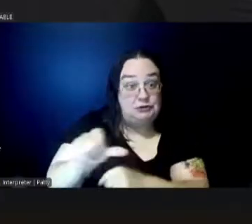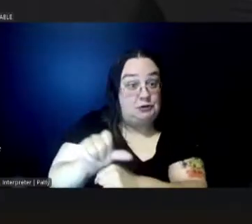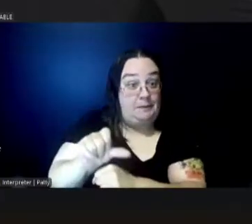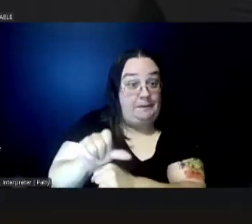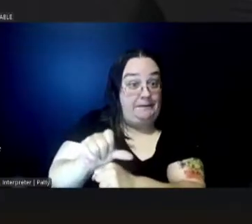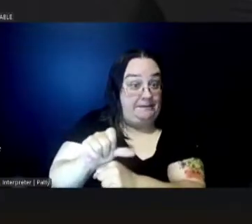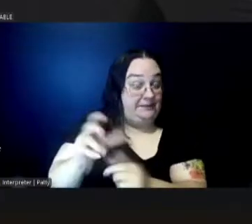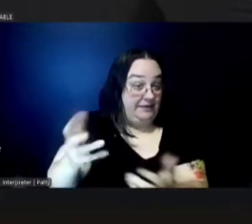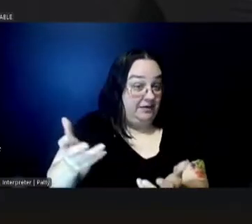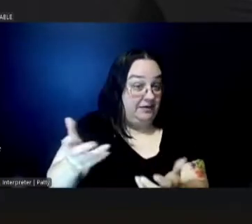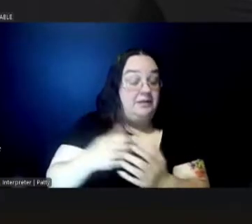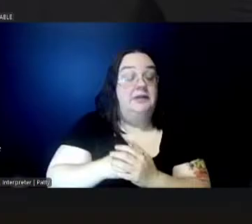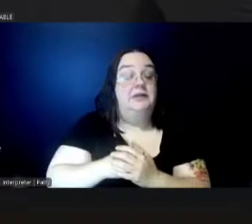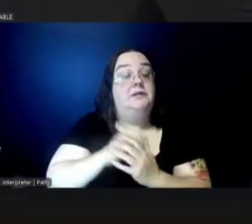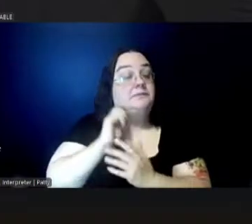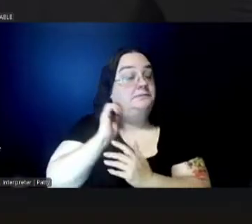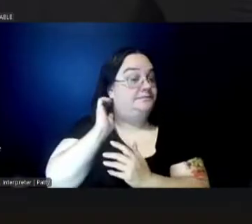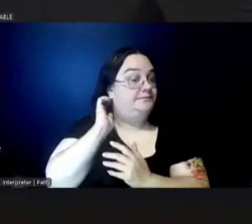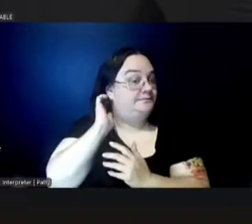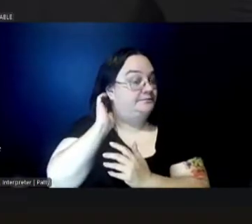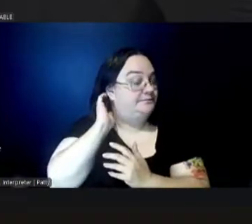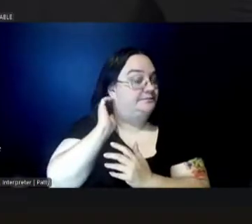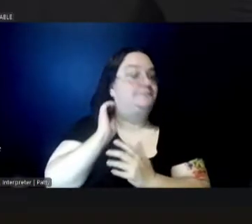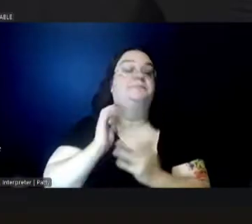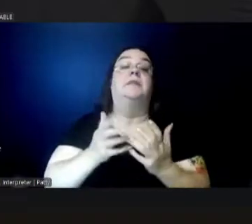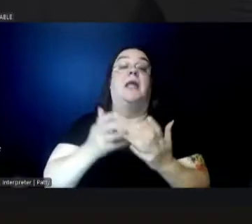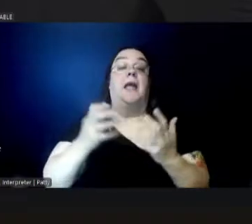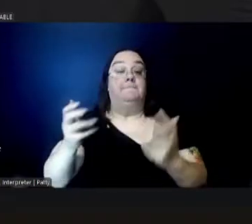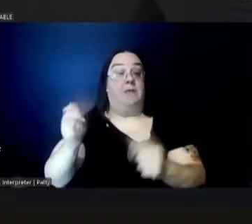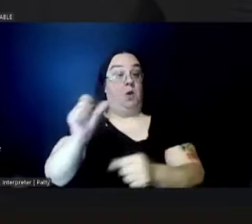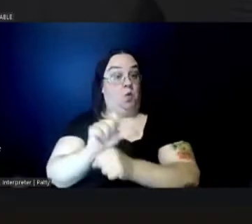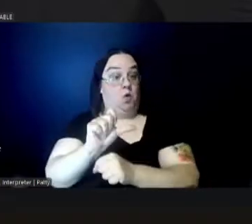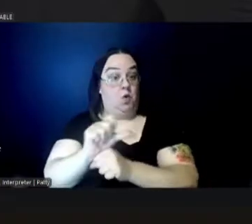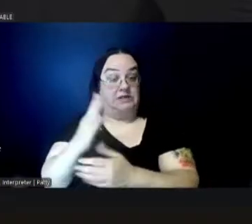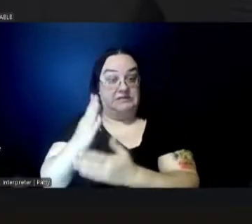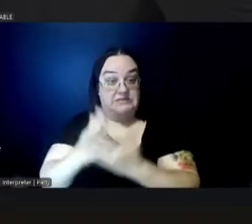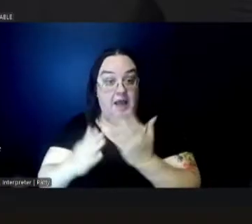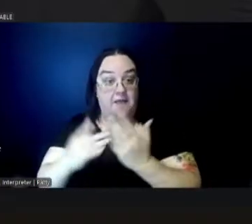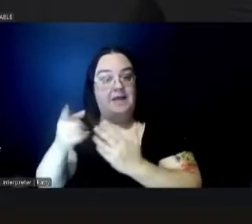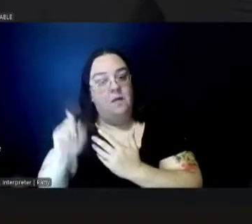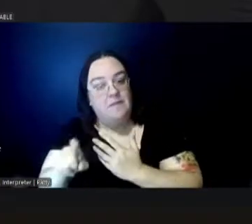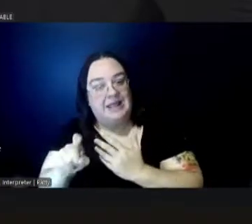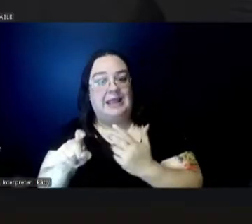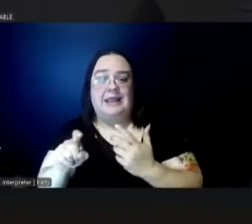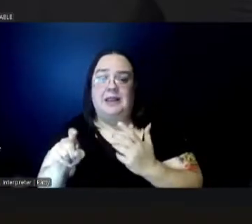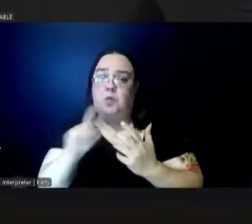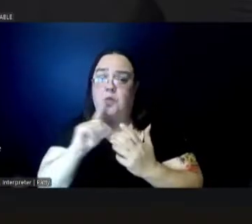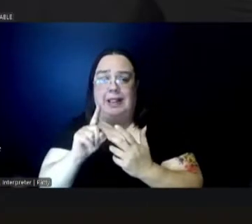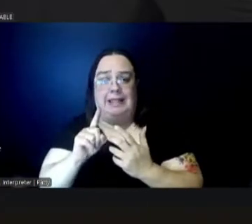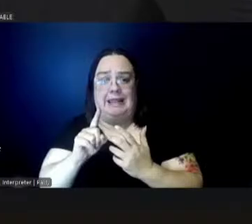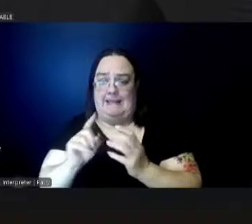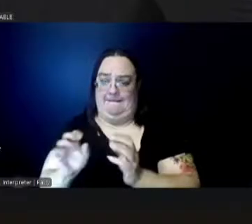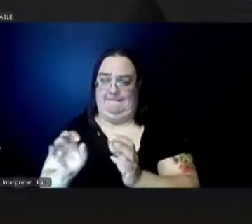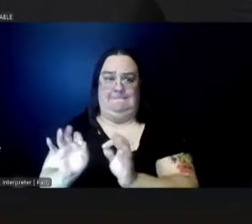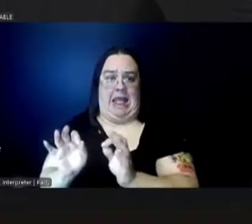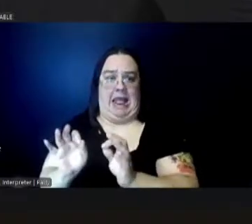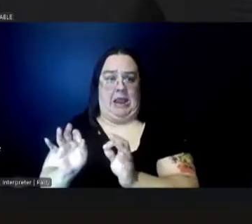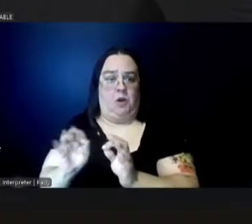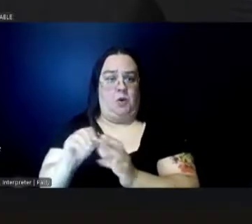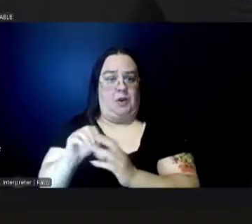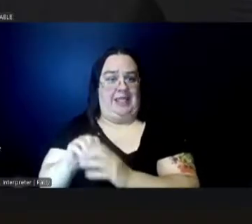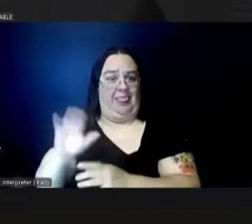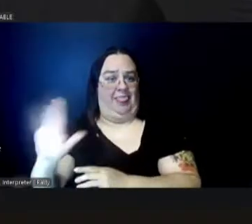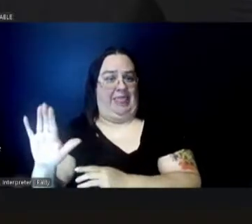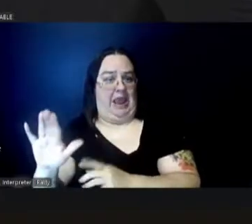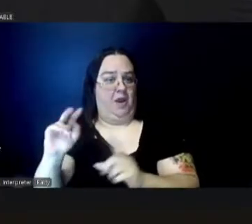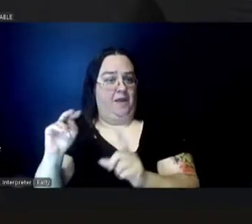essentially. The amount of work that some of them have to do is so minor in their world that they can't seem to